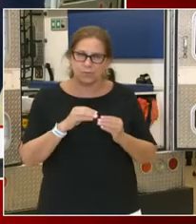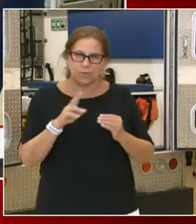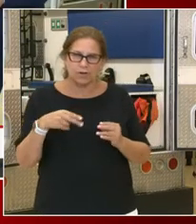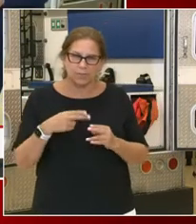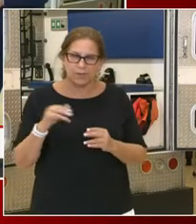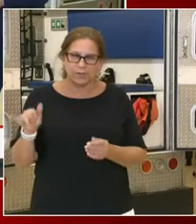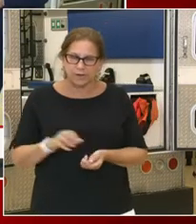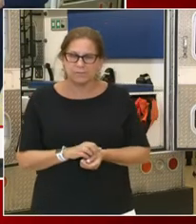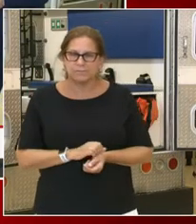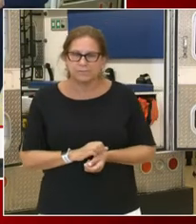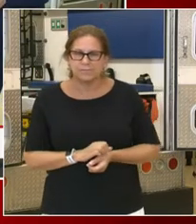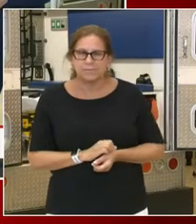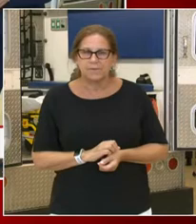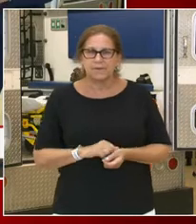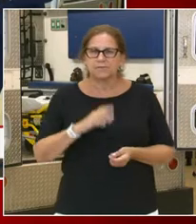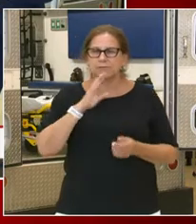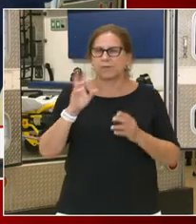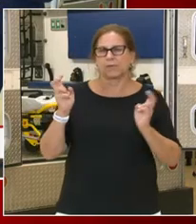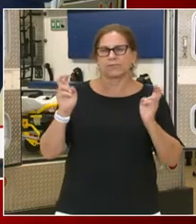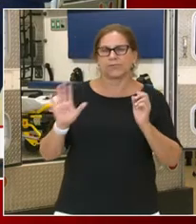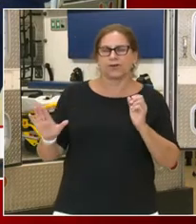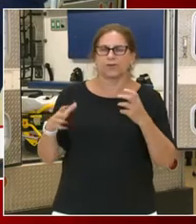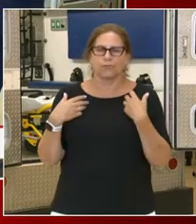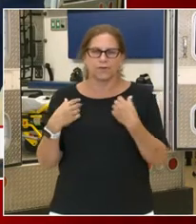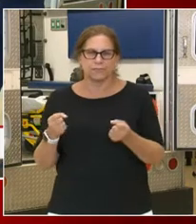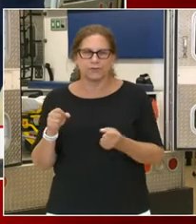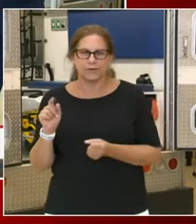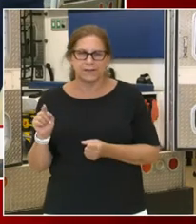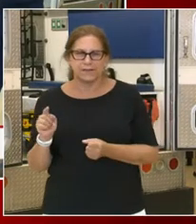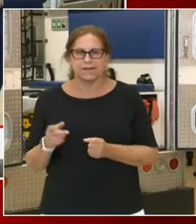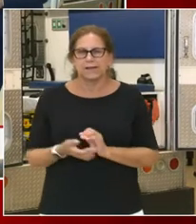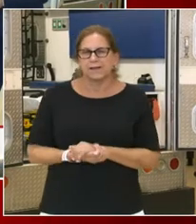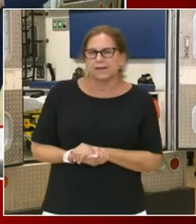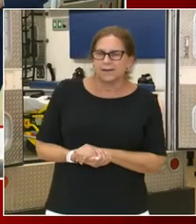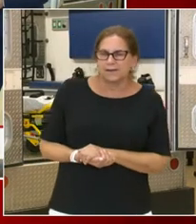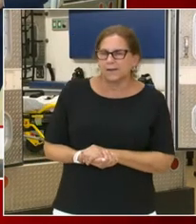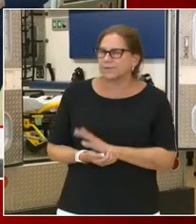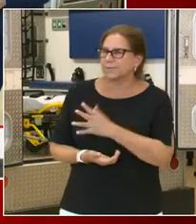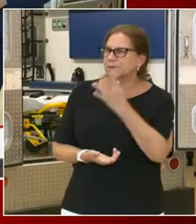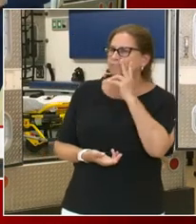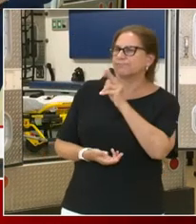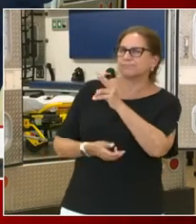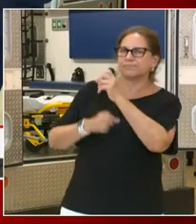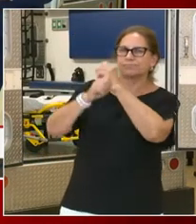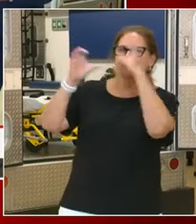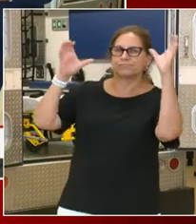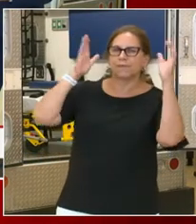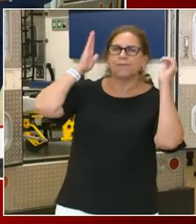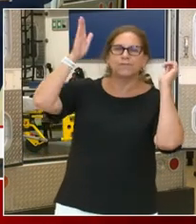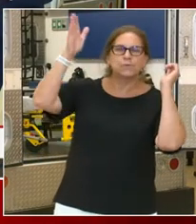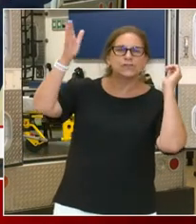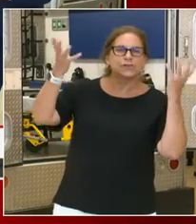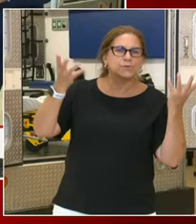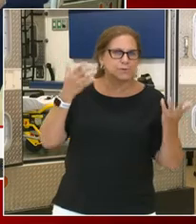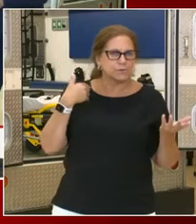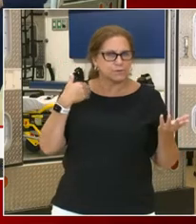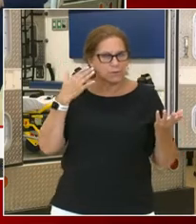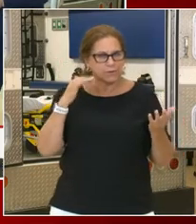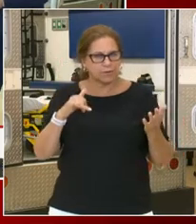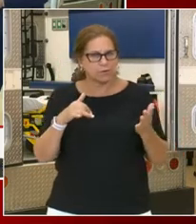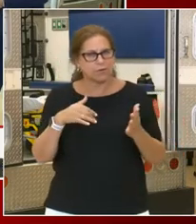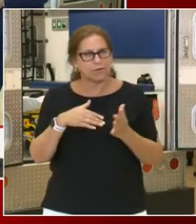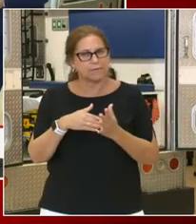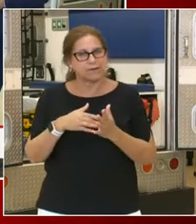about the recovery, but also just looking to the future and to our growth of our workforce. And so we know that too often financial